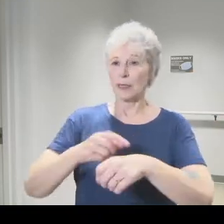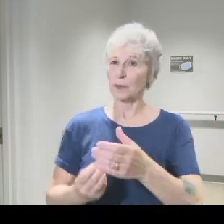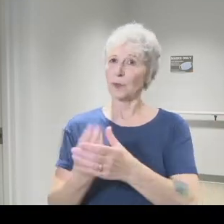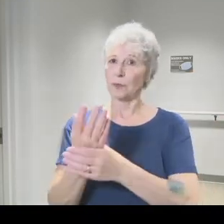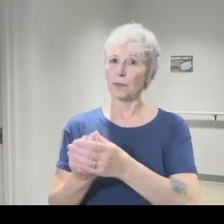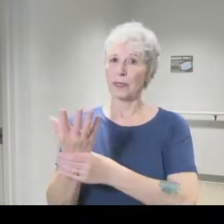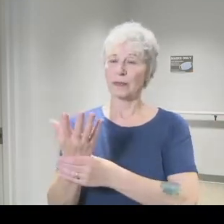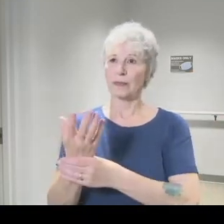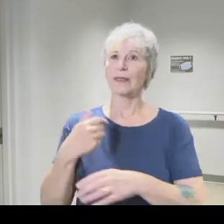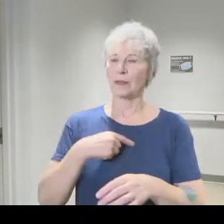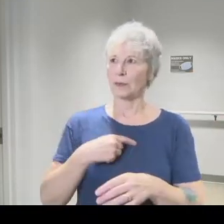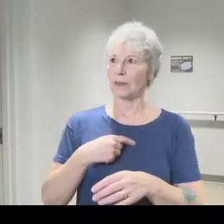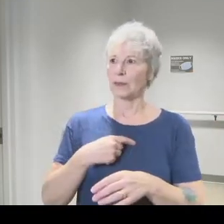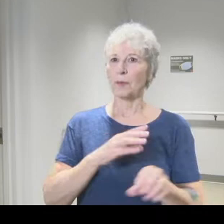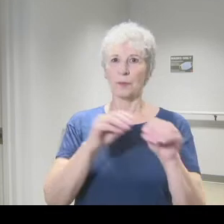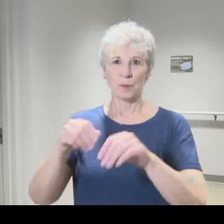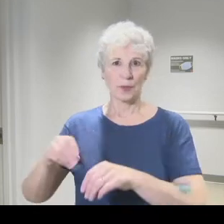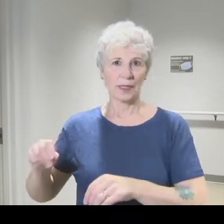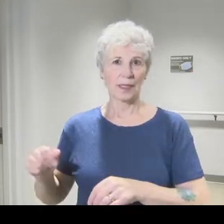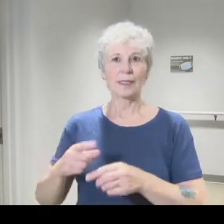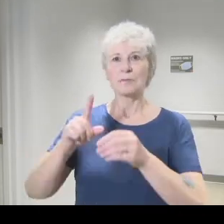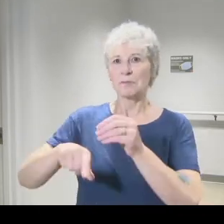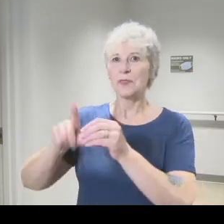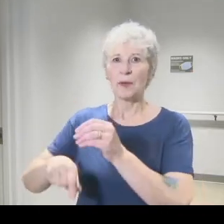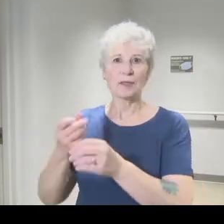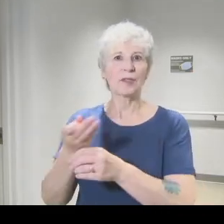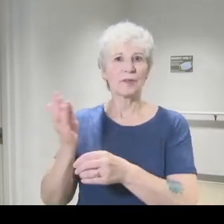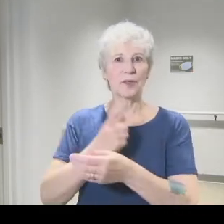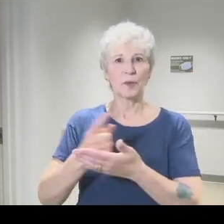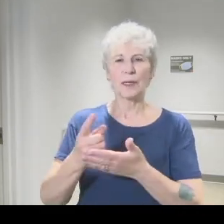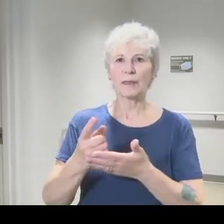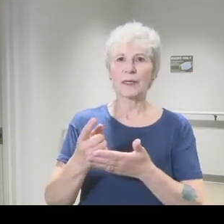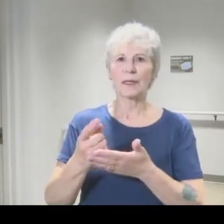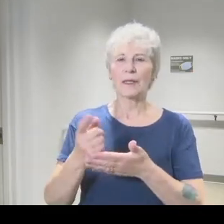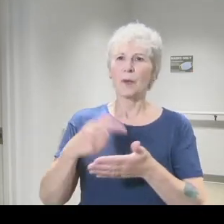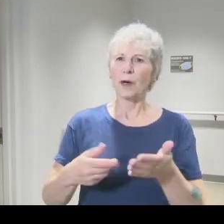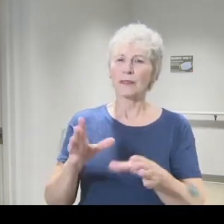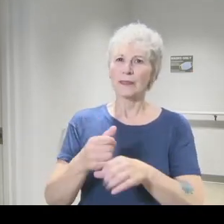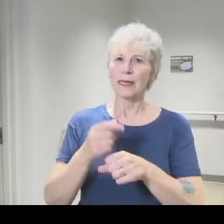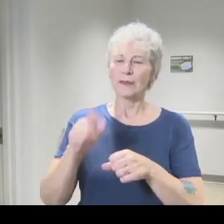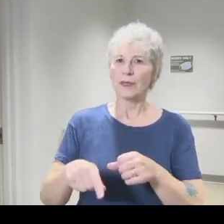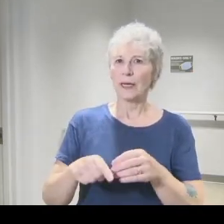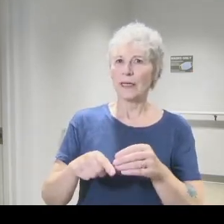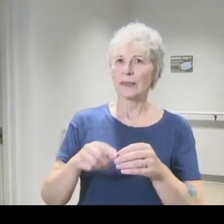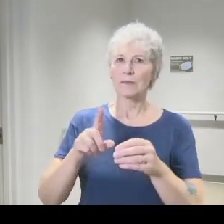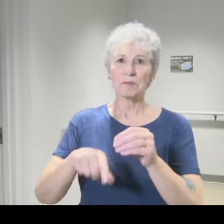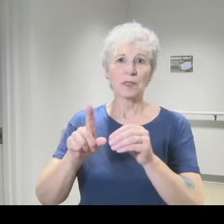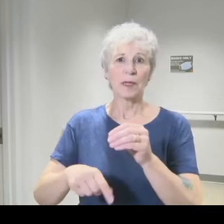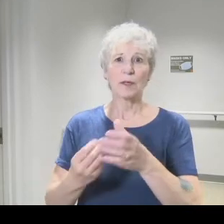We're going to be planting tomato plants in our garden in a couple weeks. And what does it take for that tomato plant to